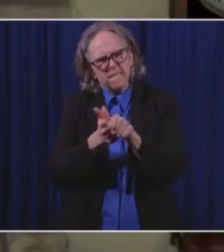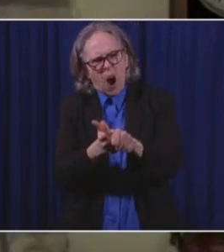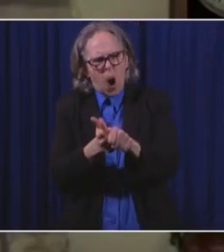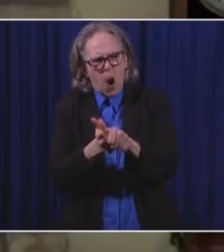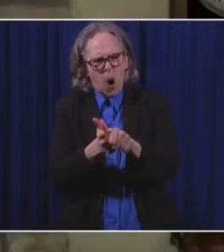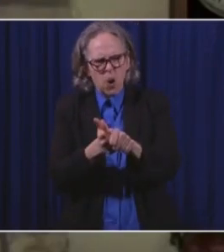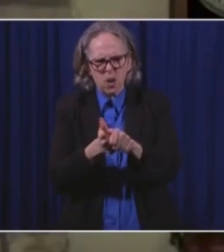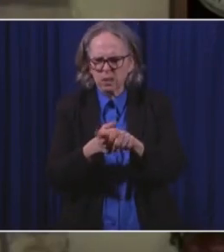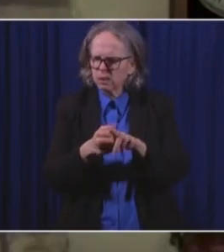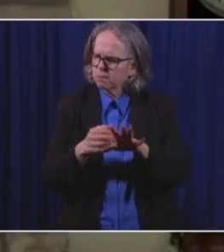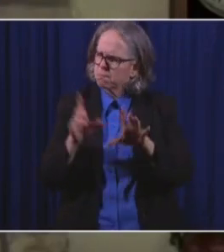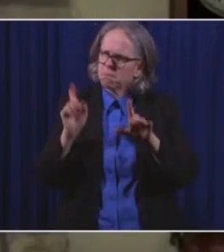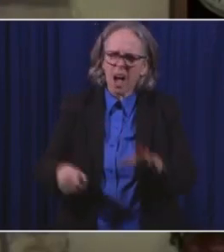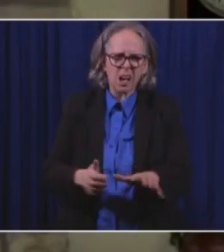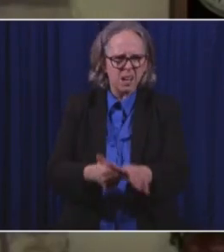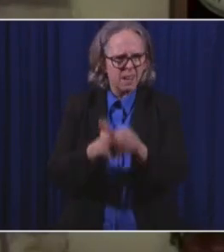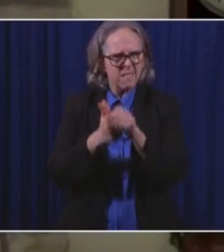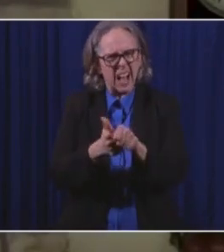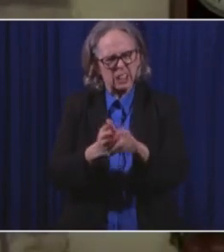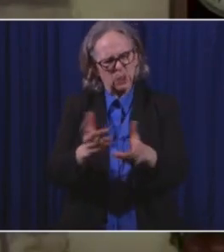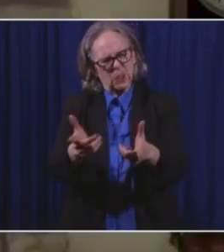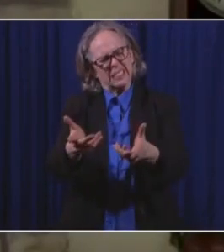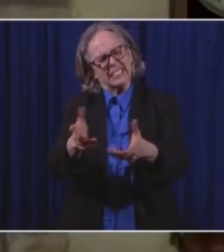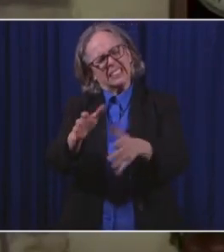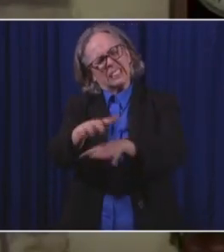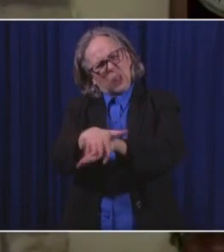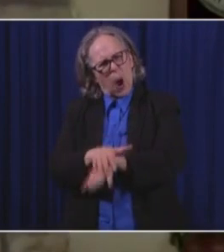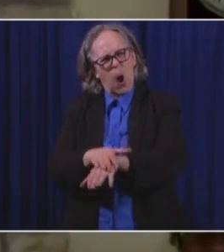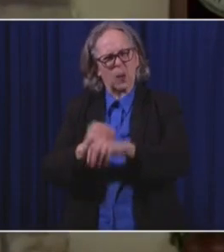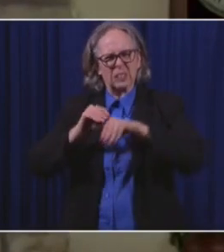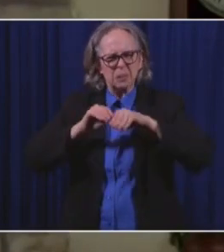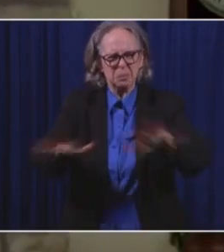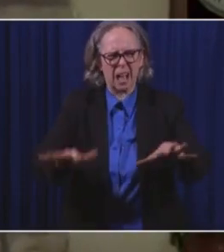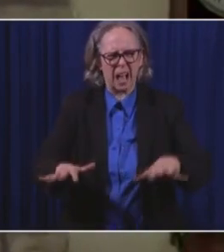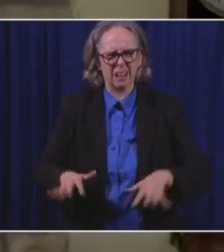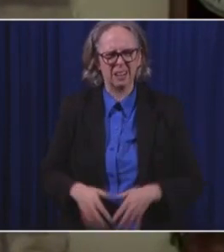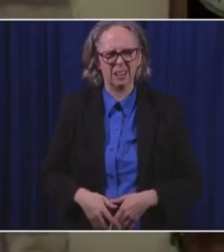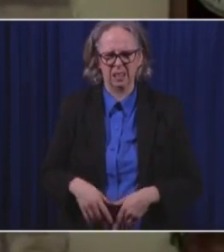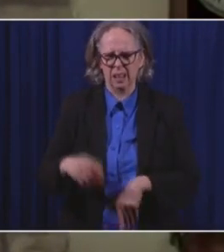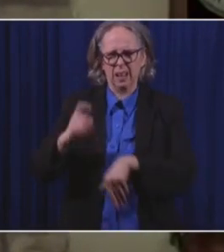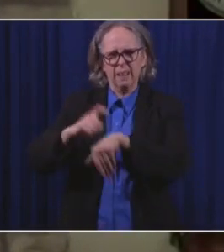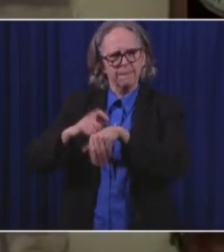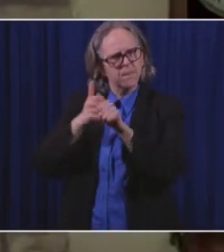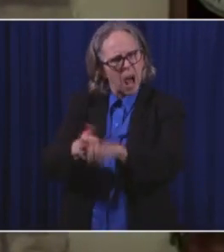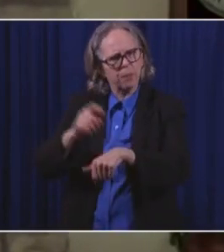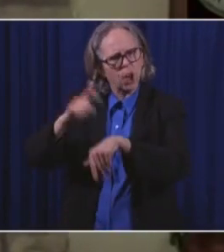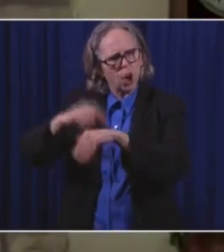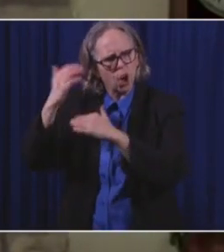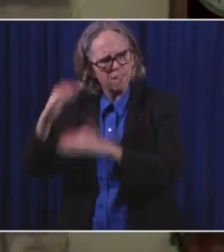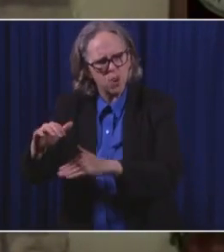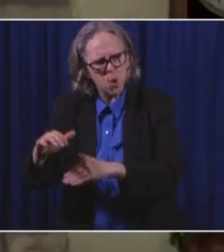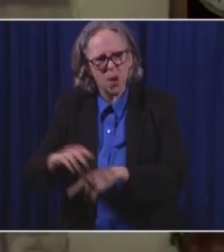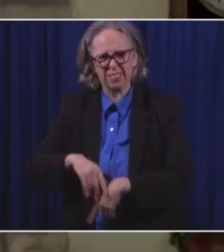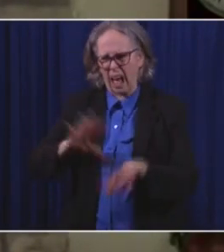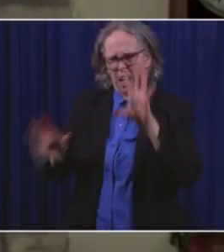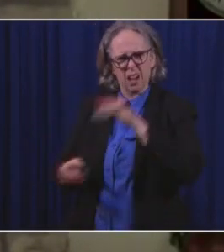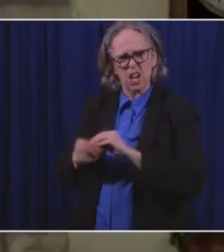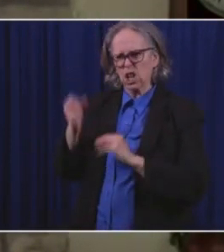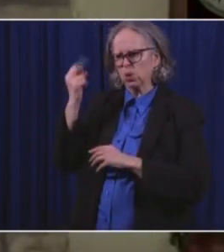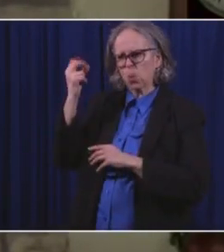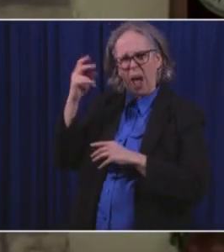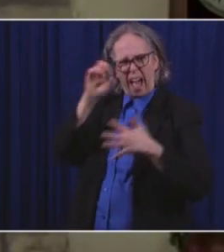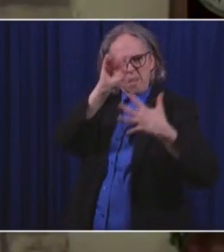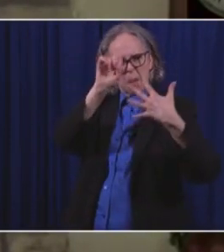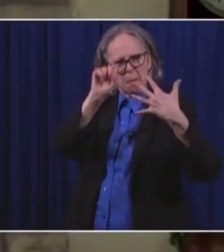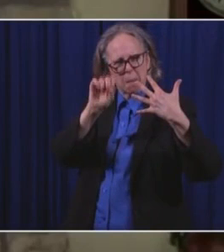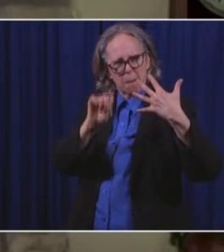virus down. Follow the curfew, follow the 12 steps the doctors told us about.